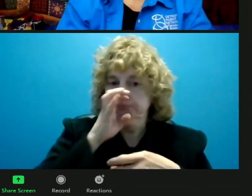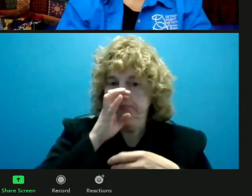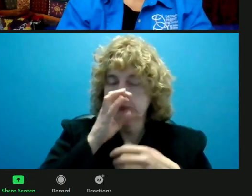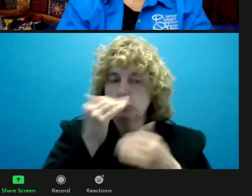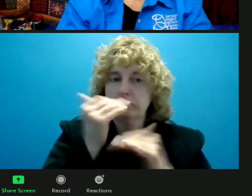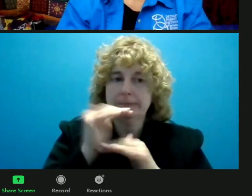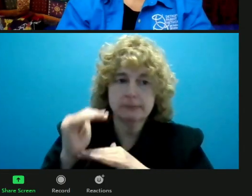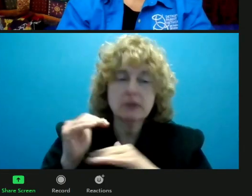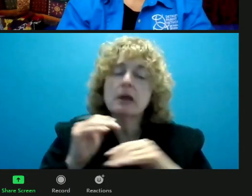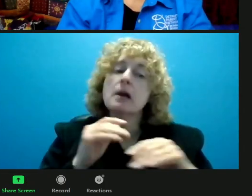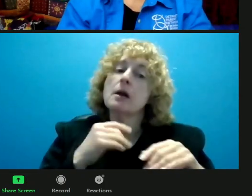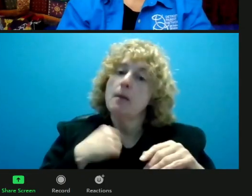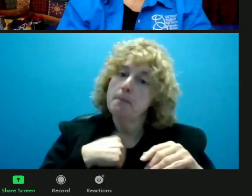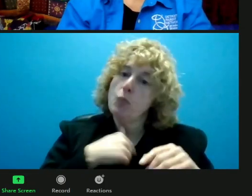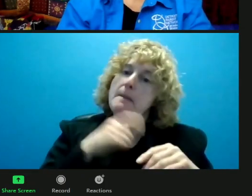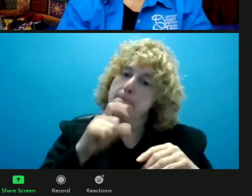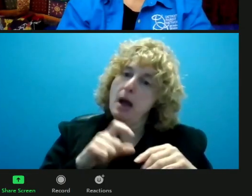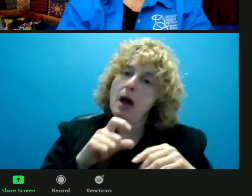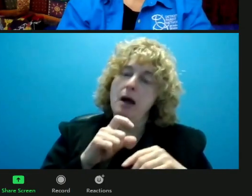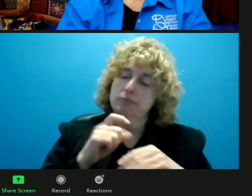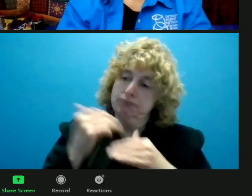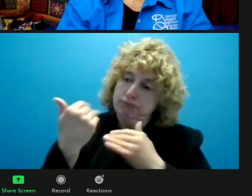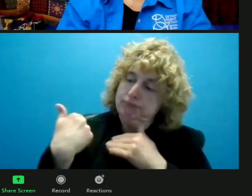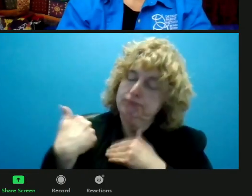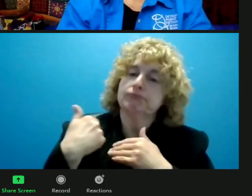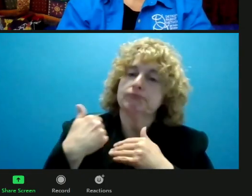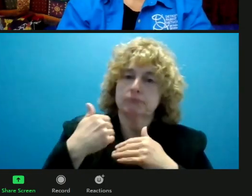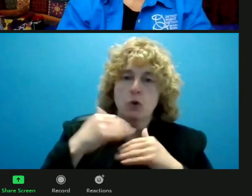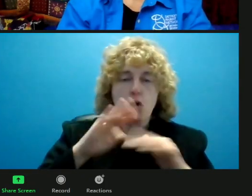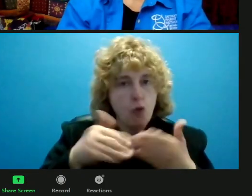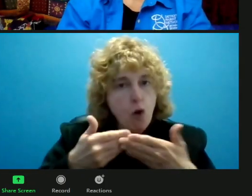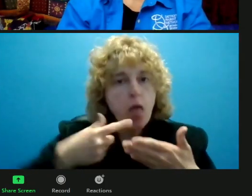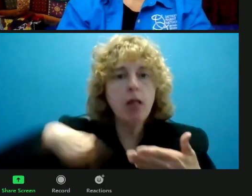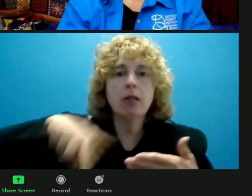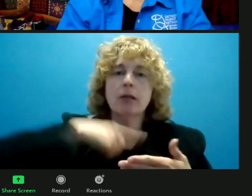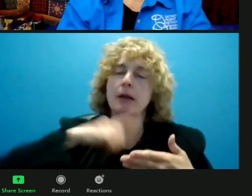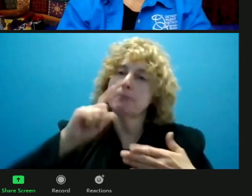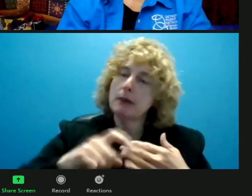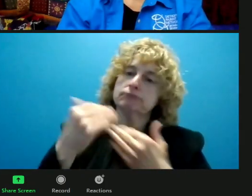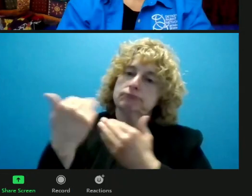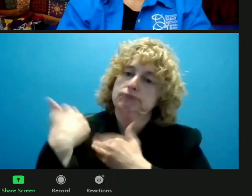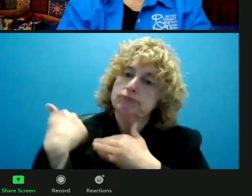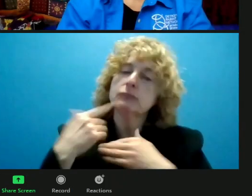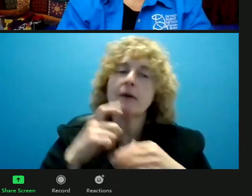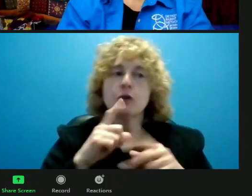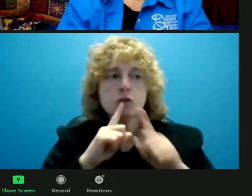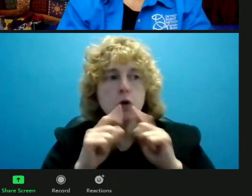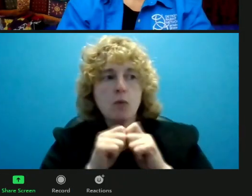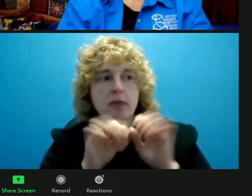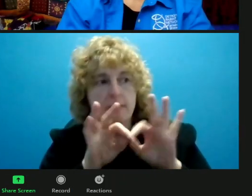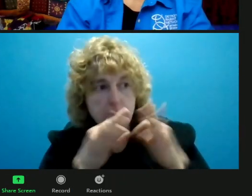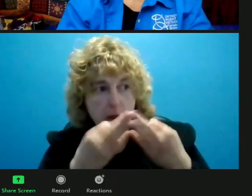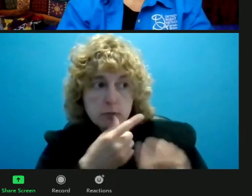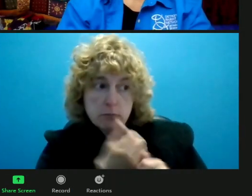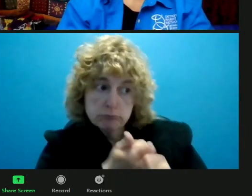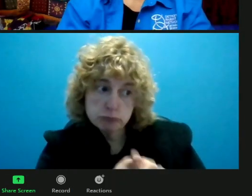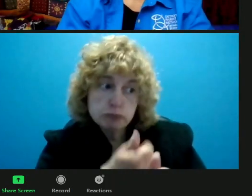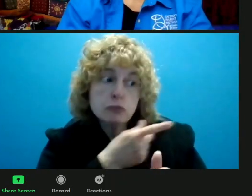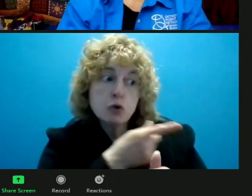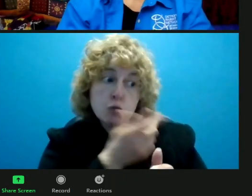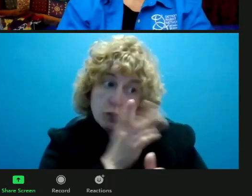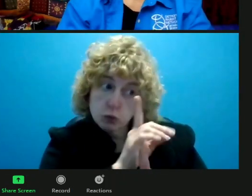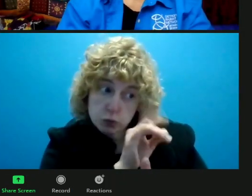we have to be able to talk to our family members to make sure that, um, they're going to do it. And it's nothing better than a testimony, um, as simple as going to Facebook